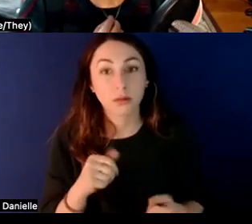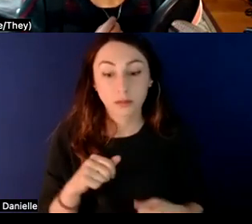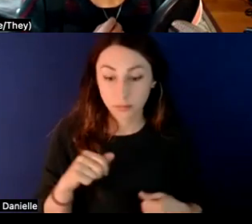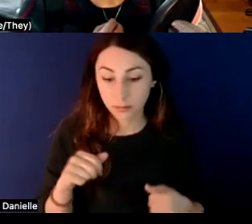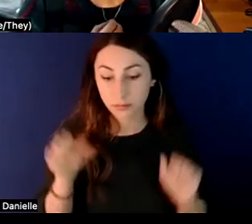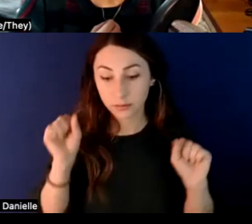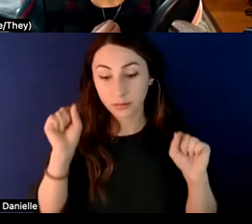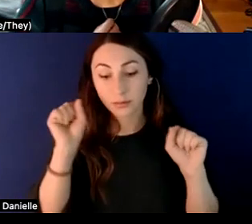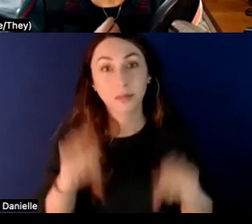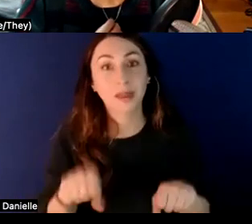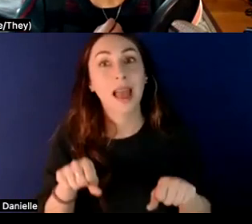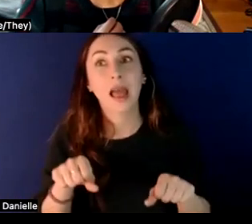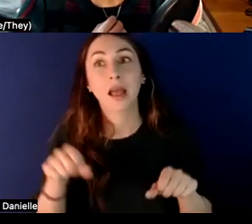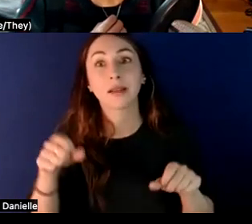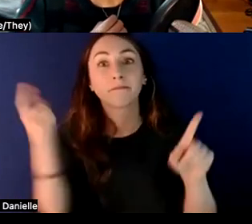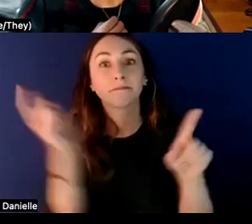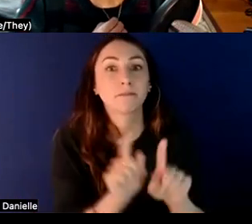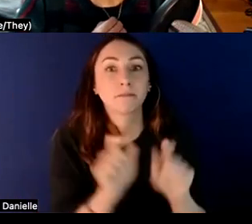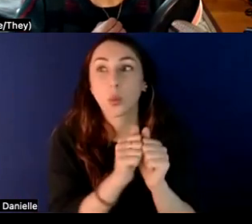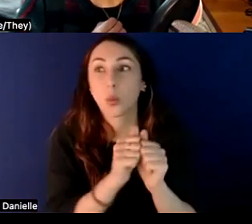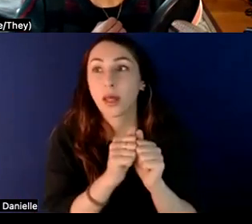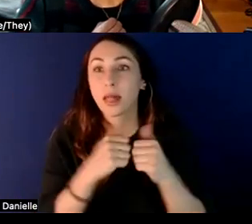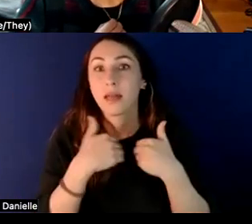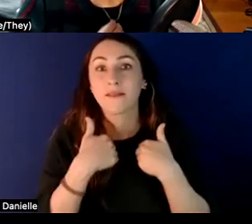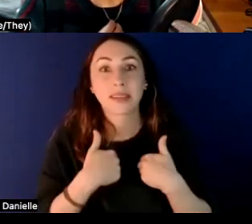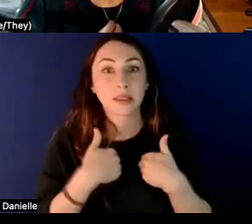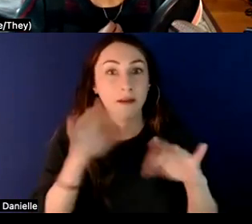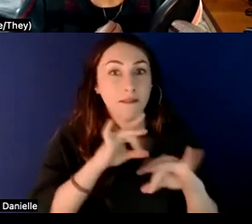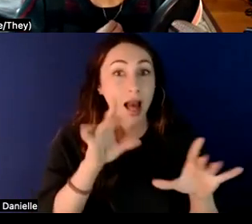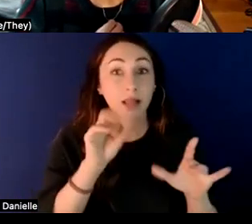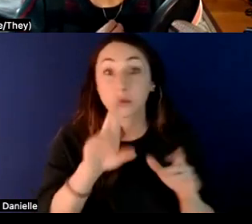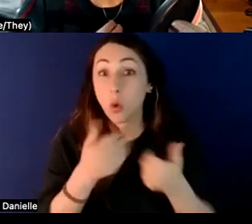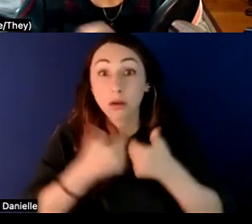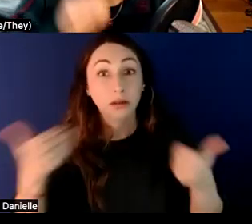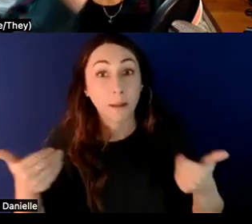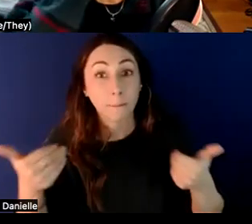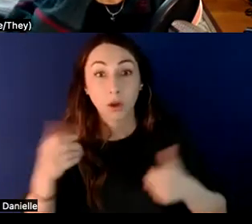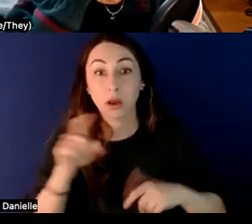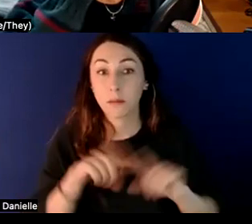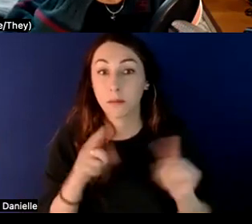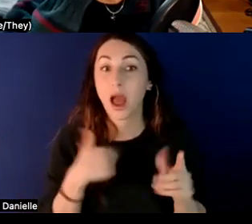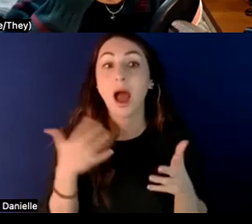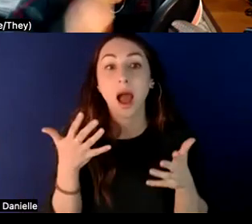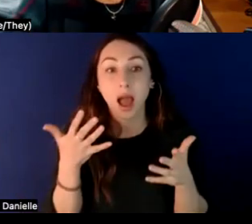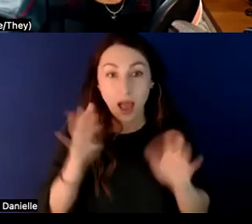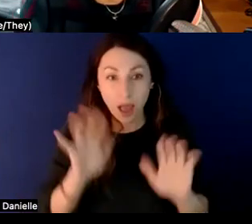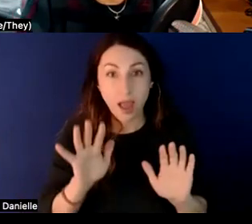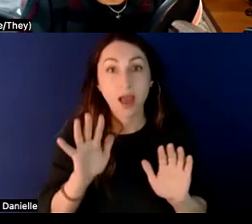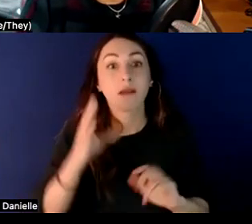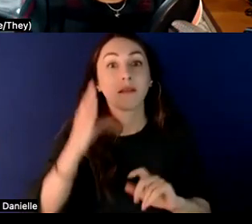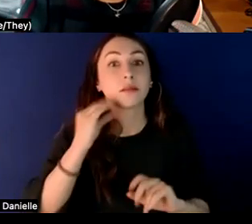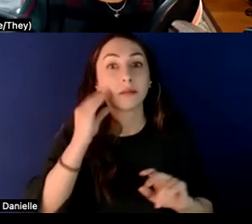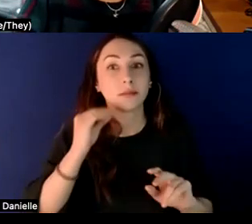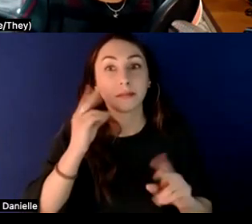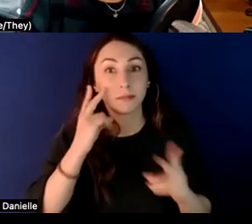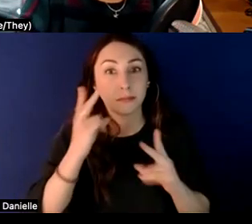can accompany physical violence, or it can be separate. But I have had people who went through